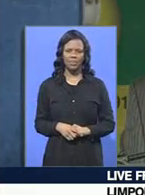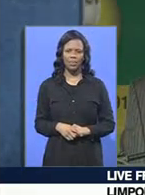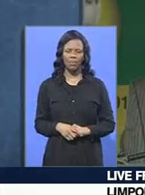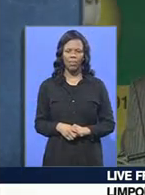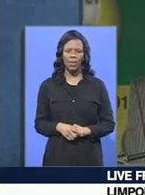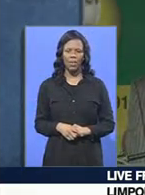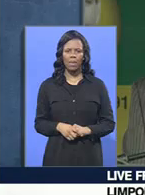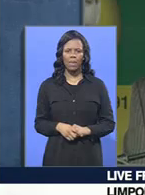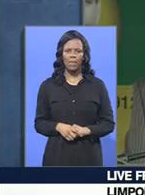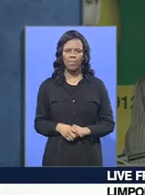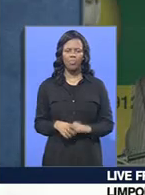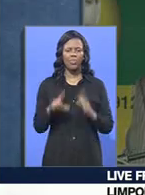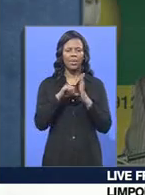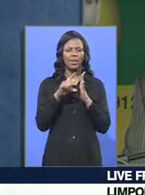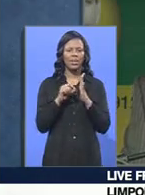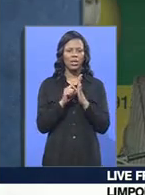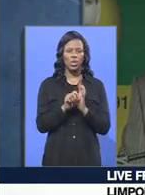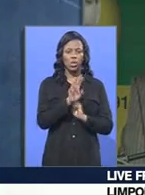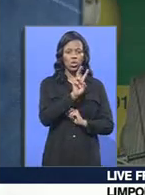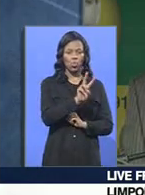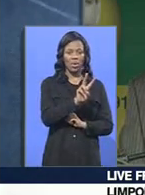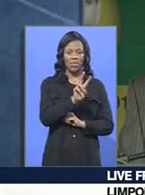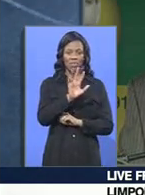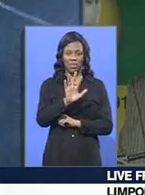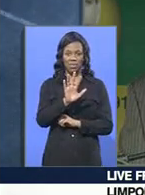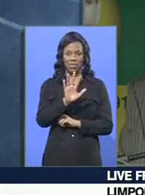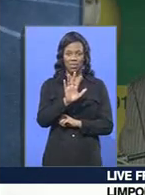On the 25th October